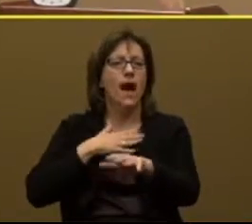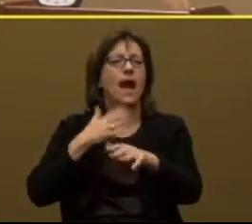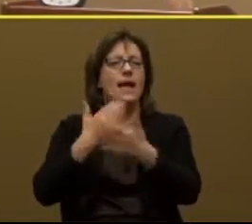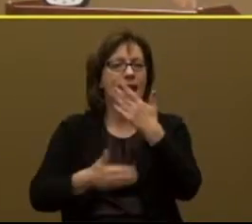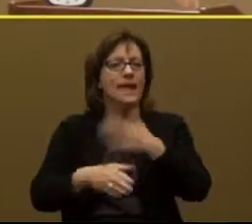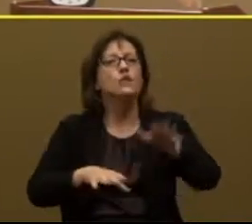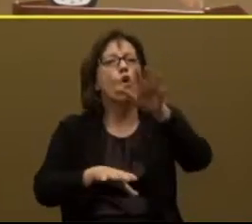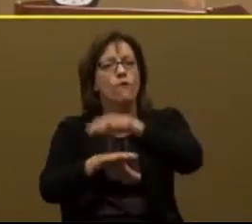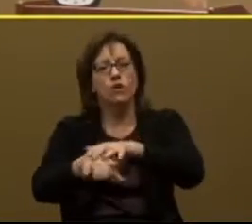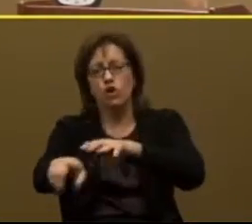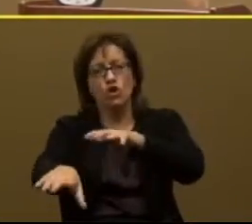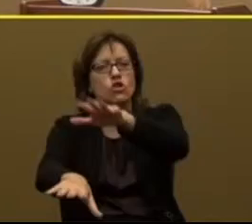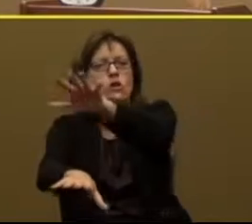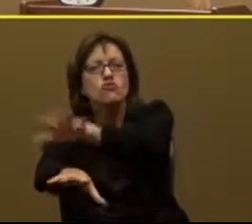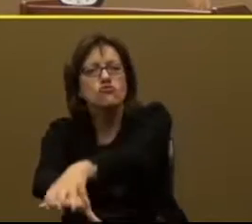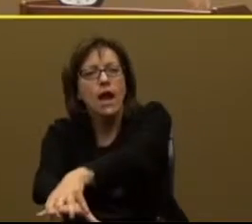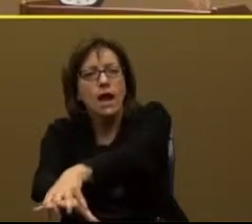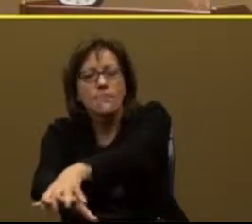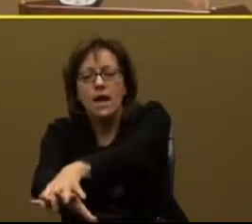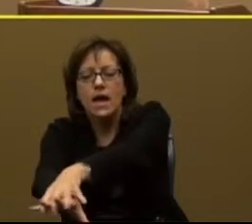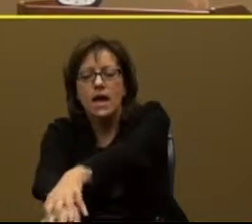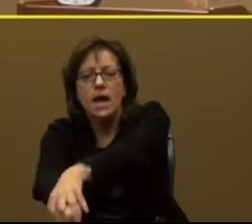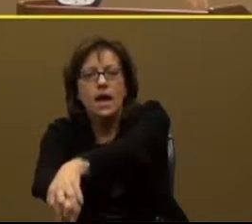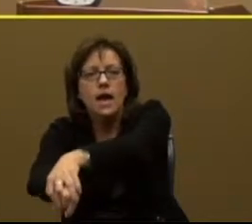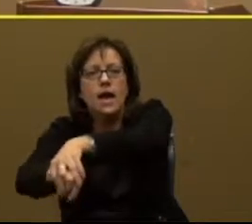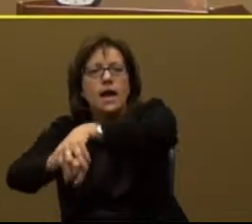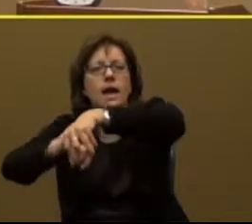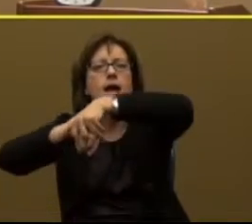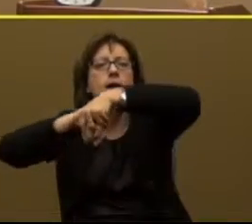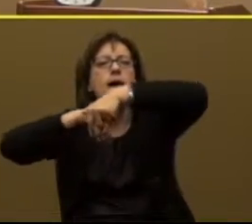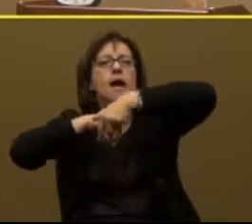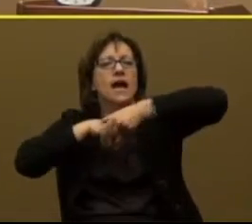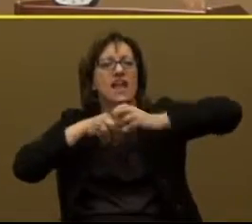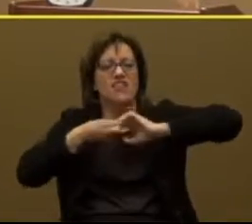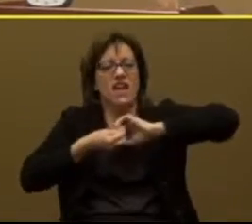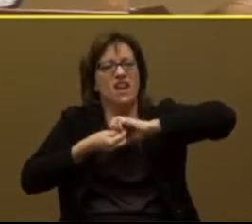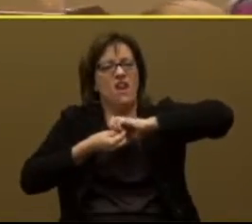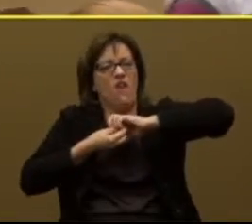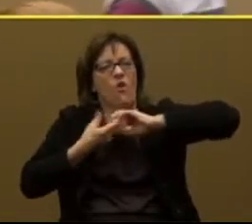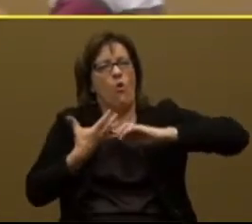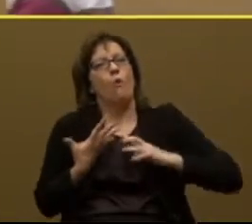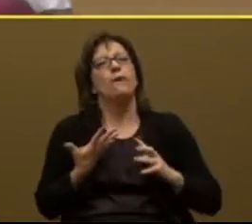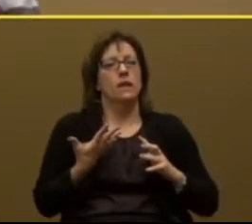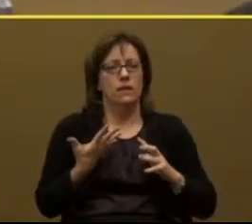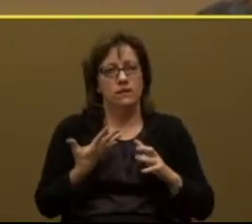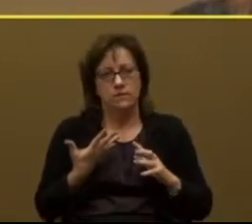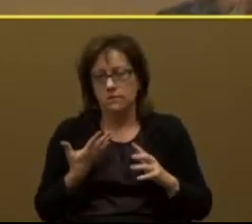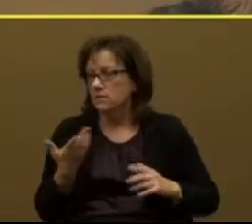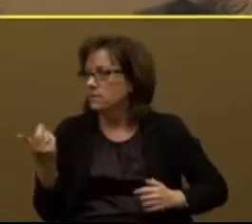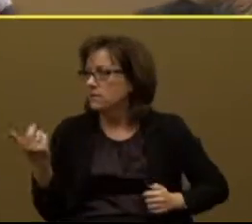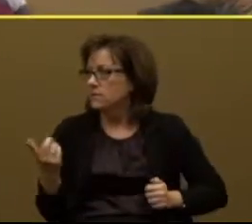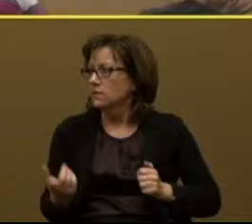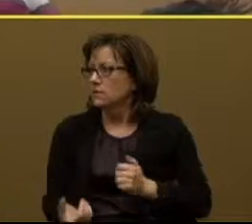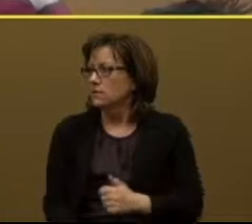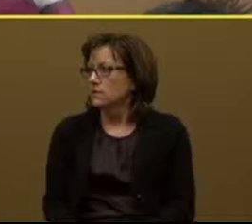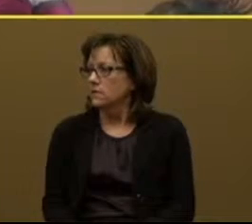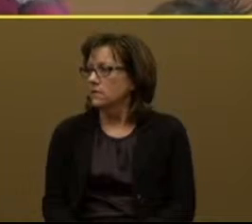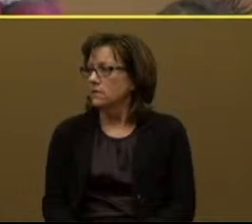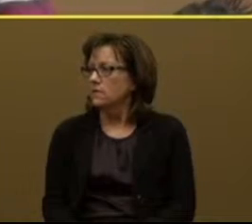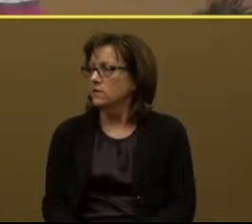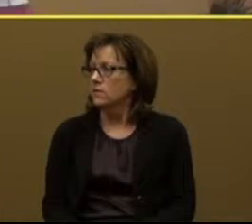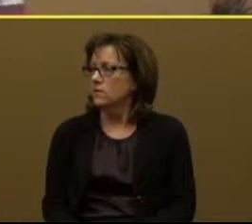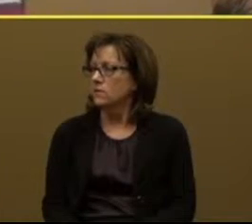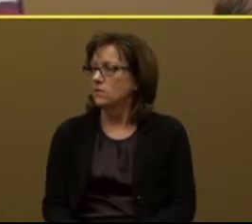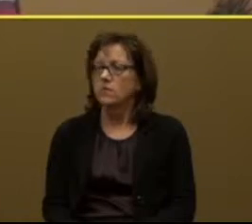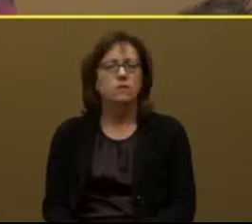hand to Stacy's hand and I pry her little fingers open. So this is an open hand cue. I'm putting